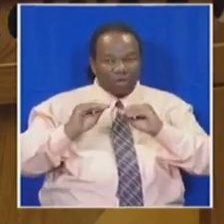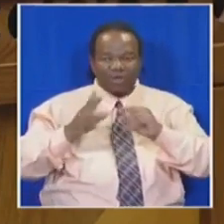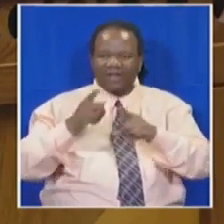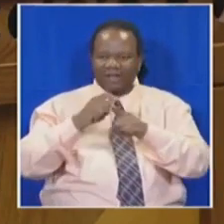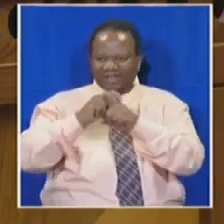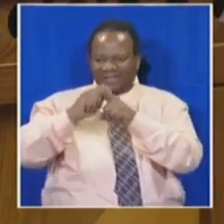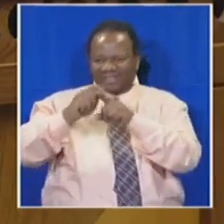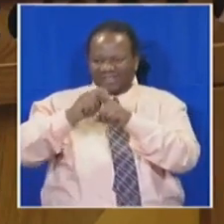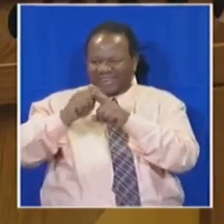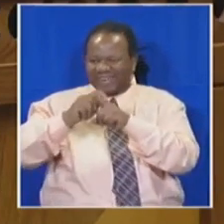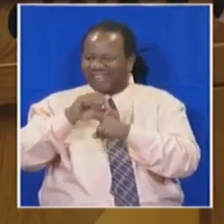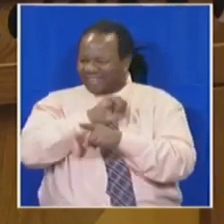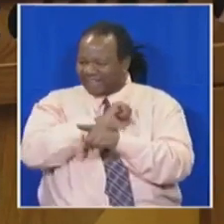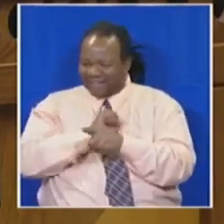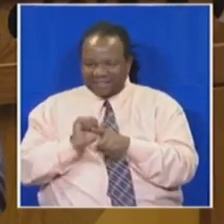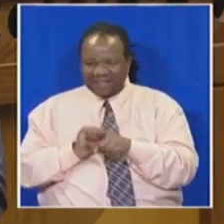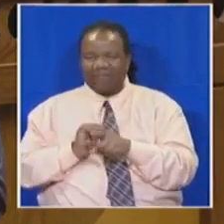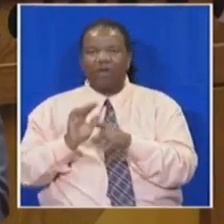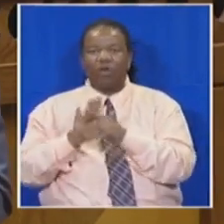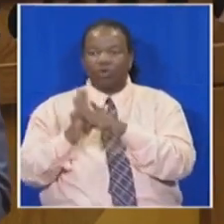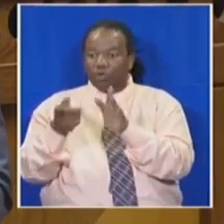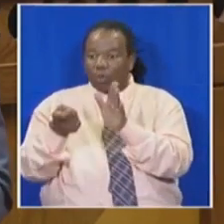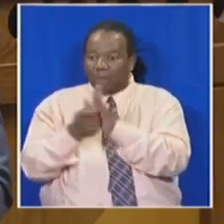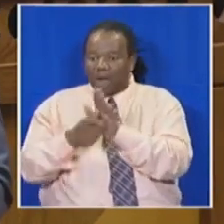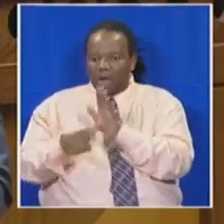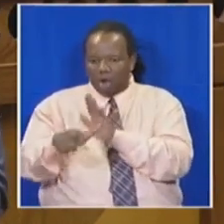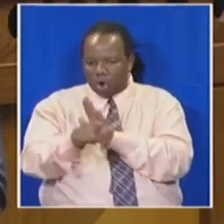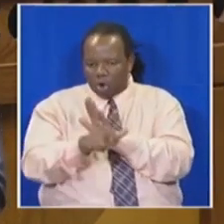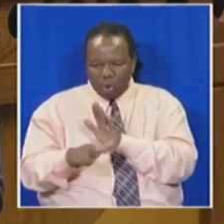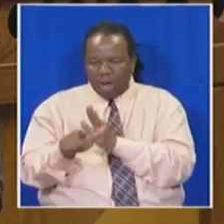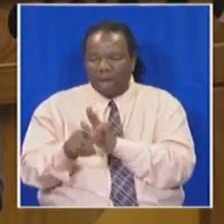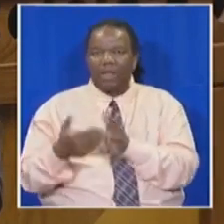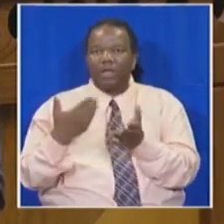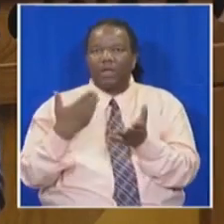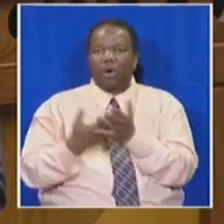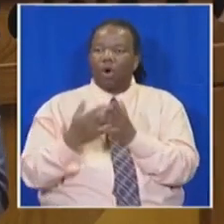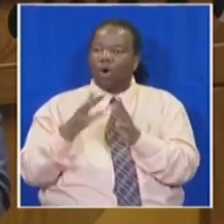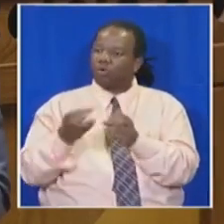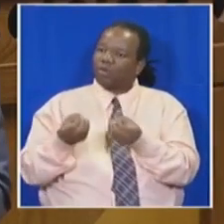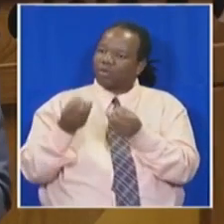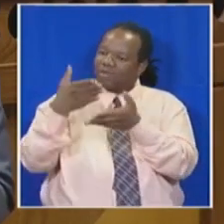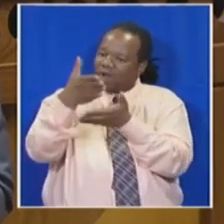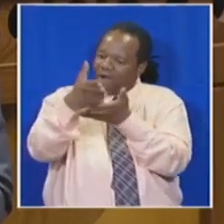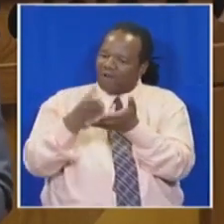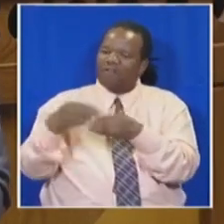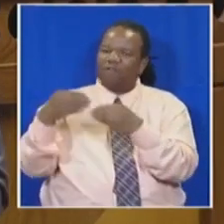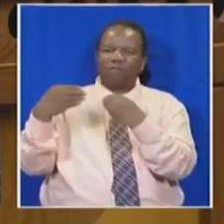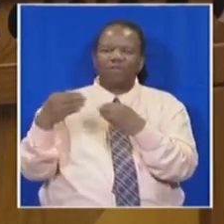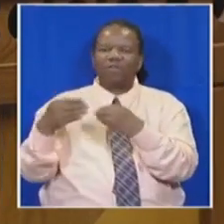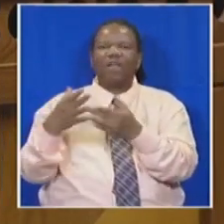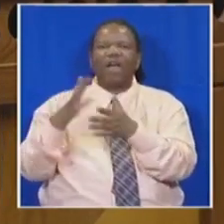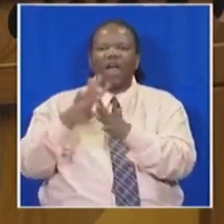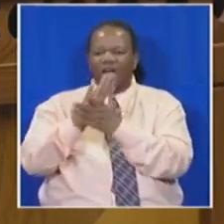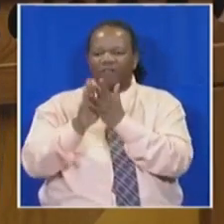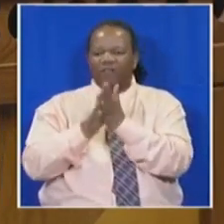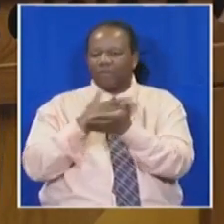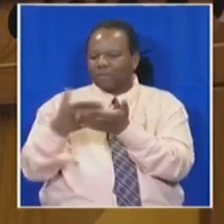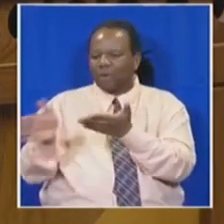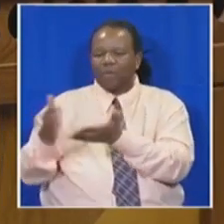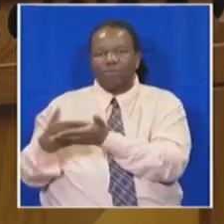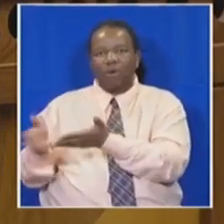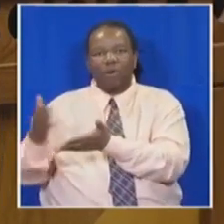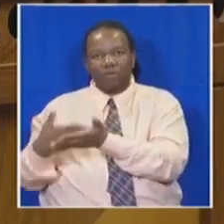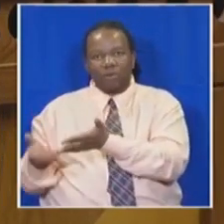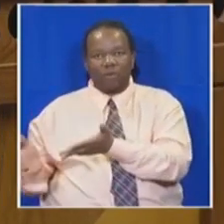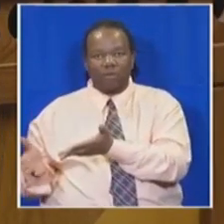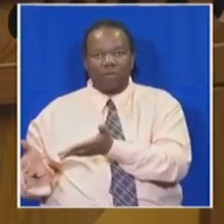training their workers, to buying locally, to giving their workers a stake in their businesses, gone, gone, gone.